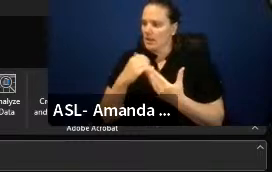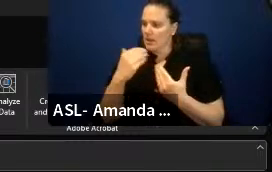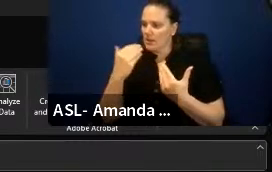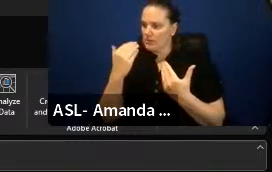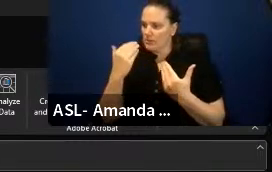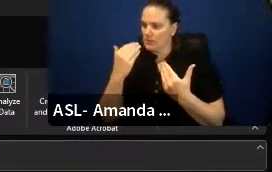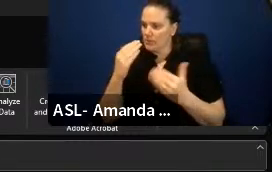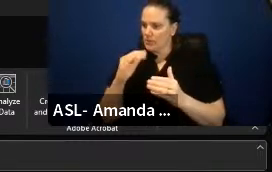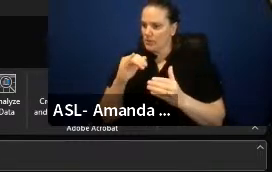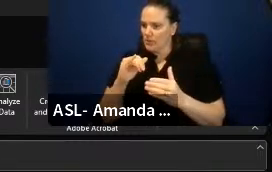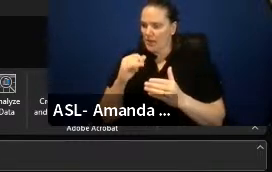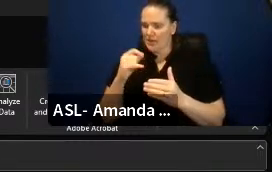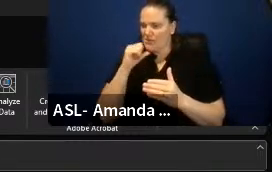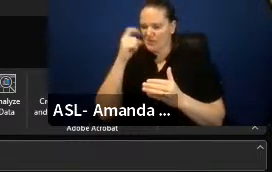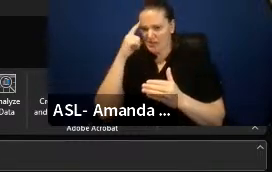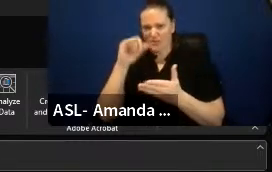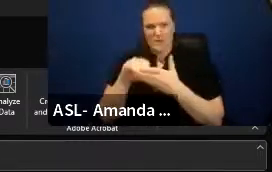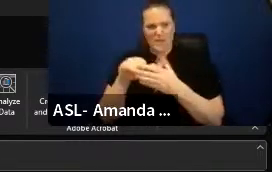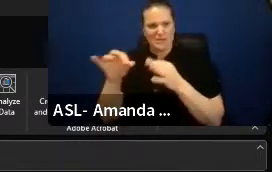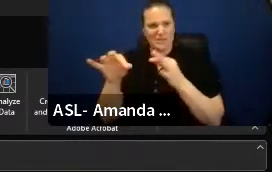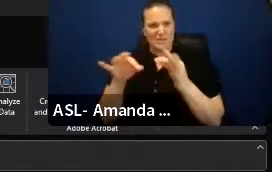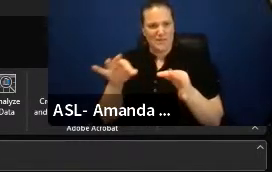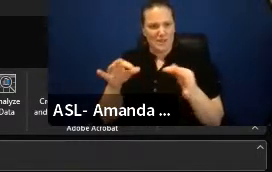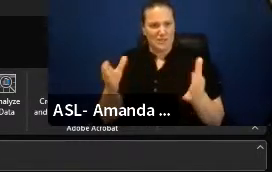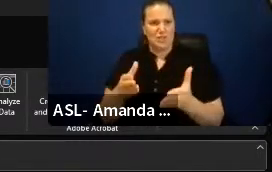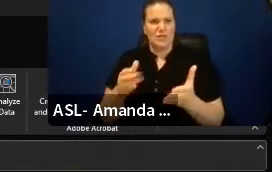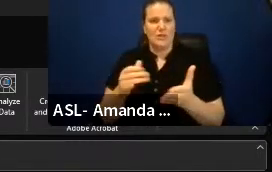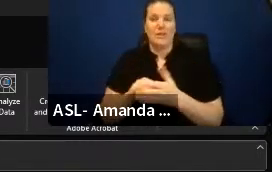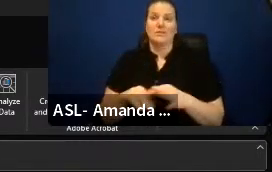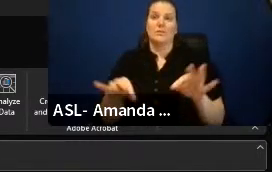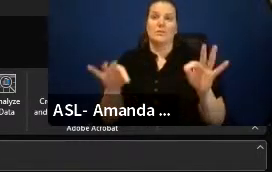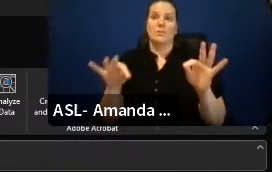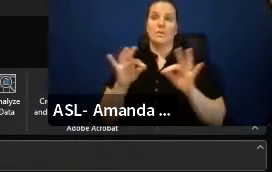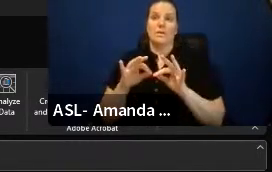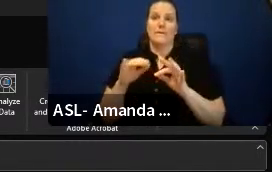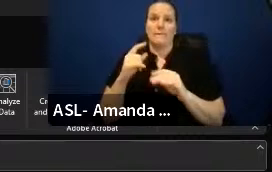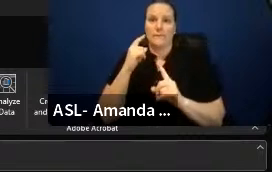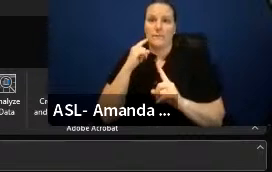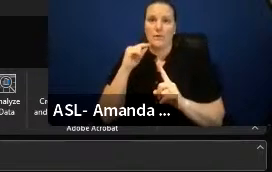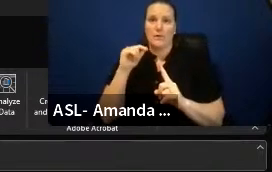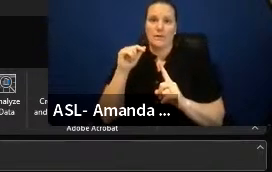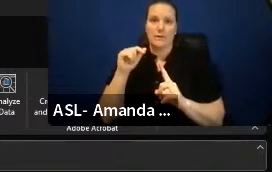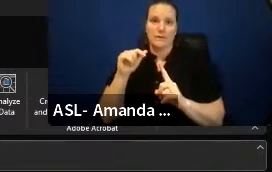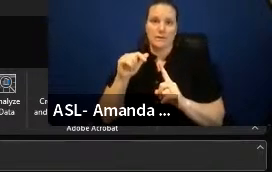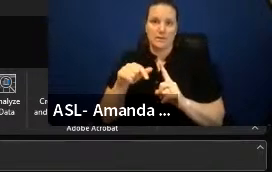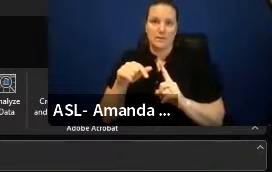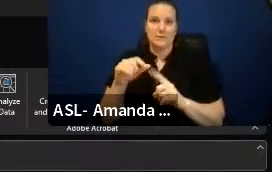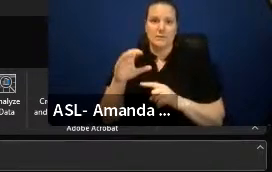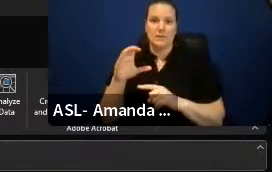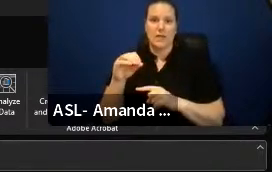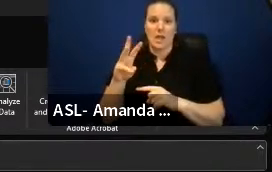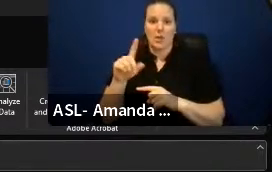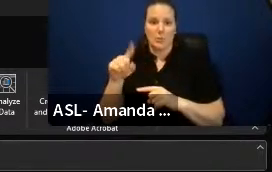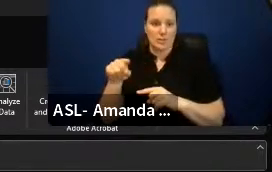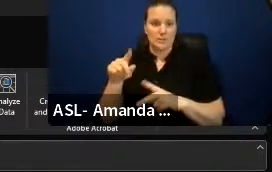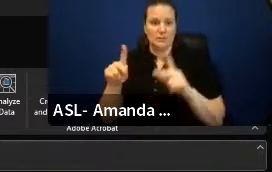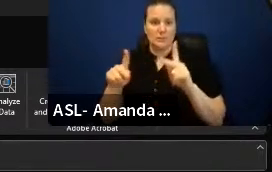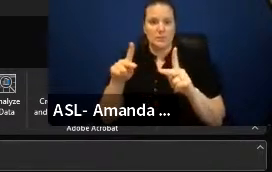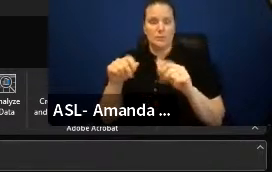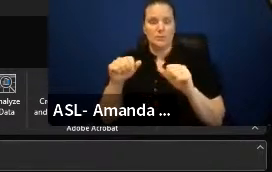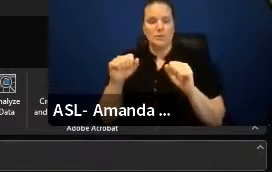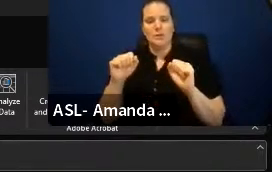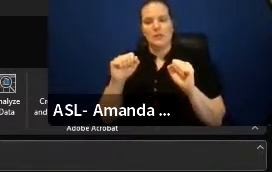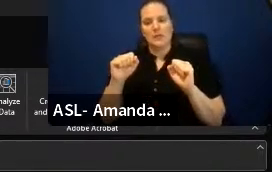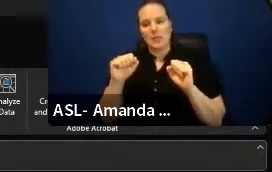think that that's something that we can define. I think that's important for the Chinook and the Cowlitz folks to be able to have,